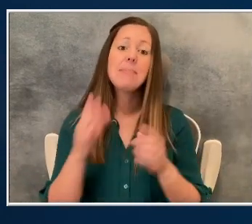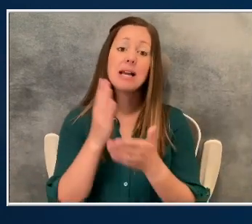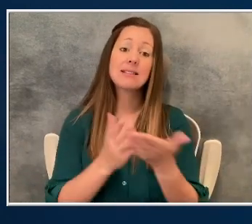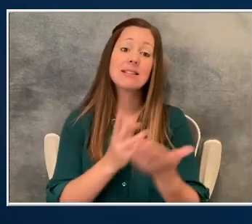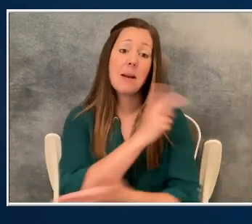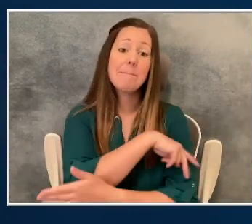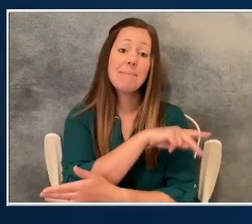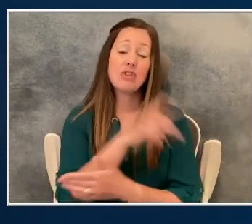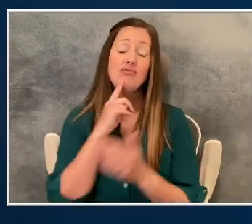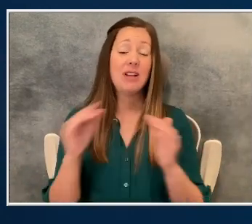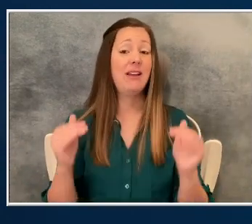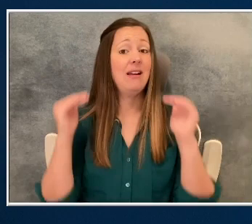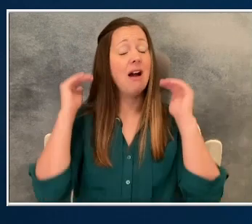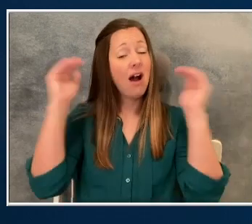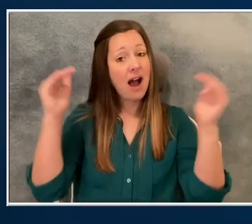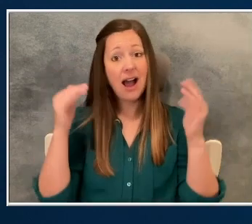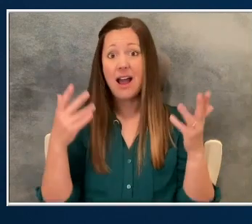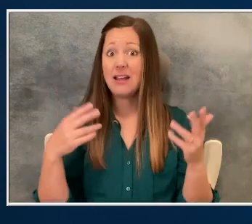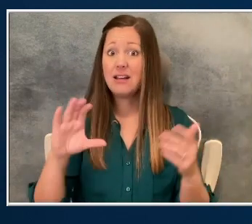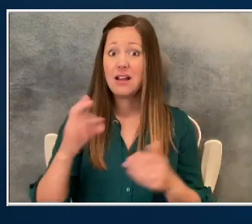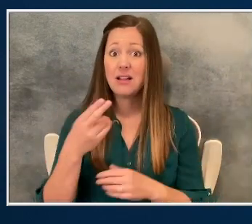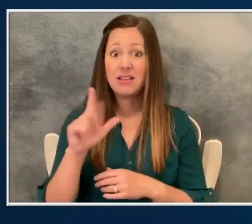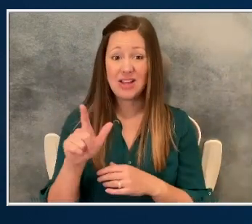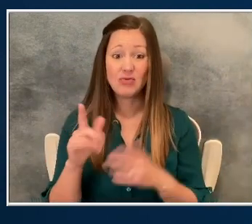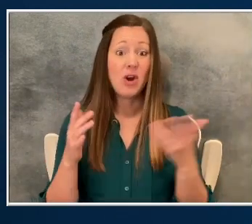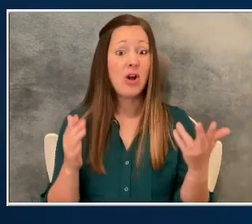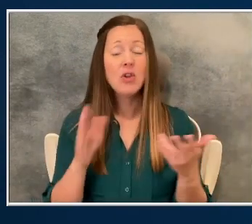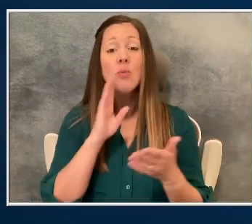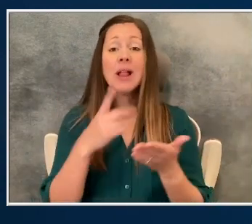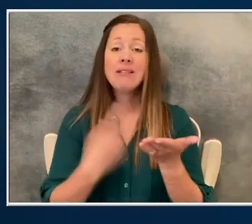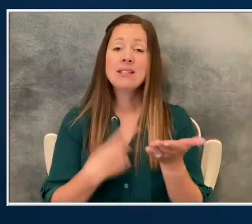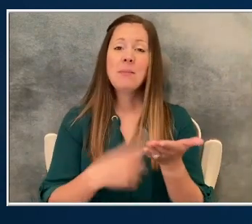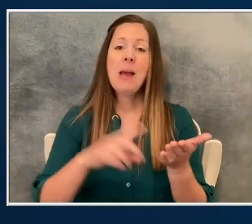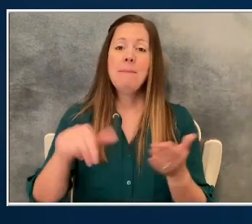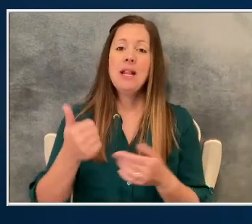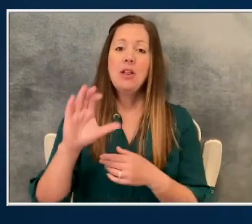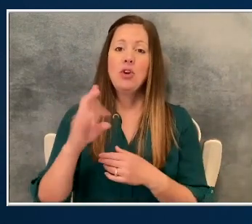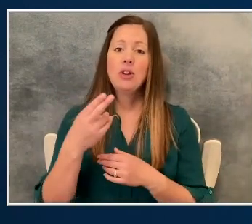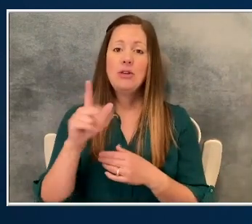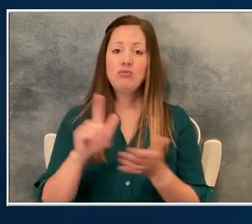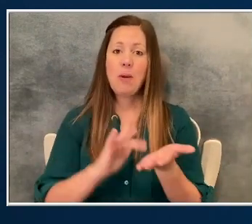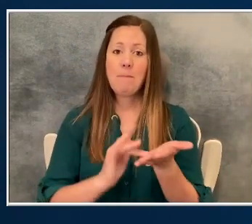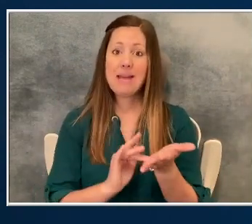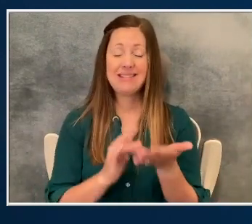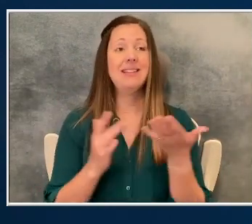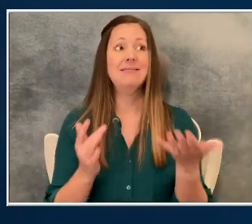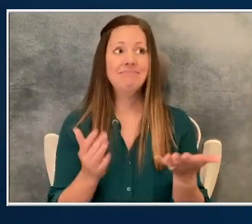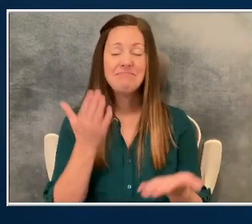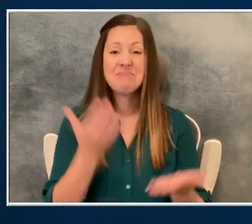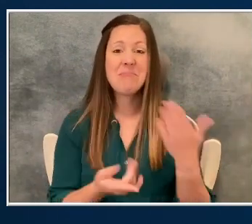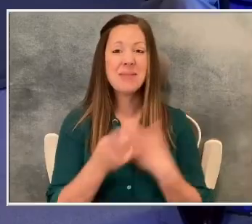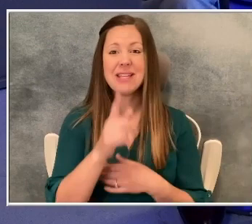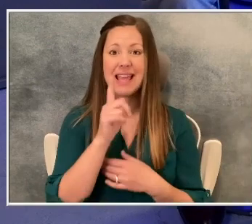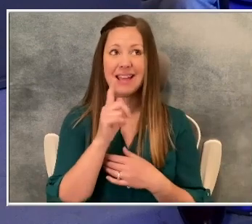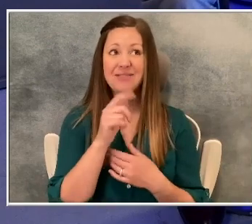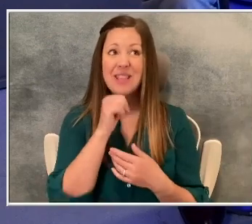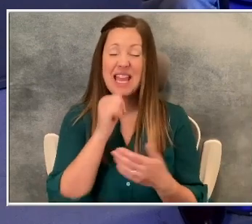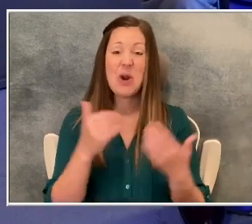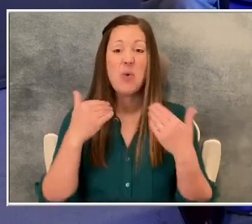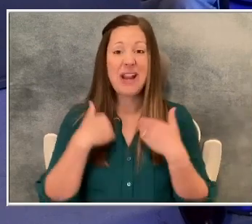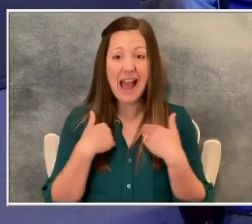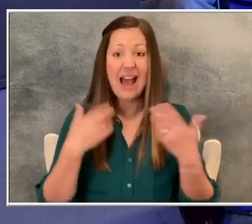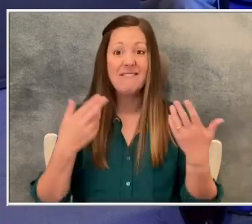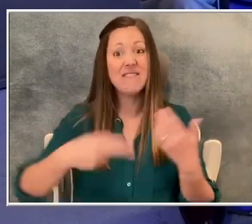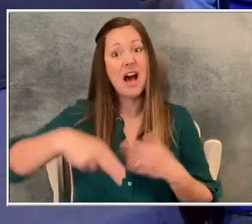very reasons are sometimes going to be put on statins or another cholesterol-lowering drug, who may not necessarily have a high score on a cardiac scan. Correct. So